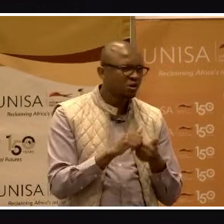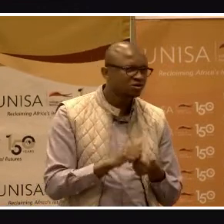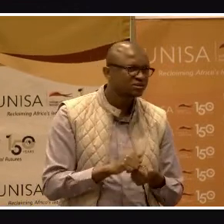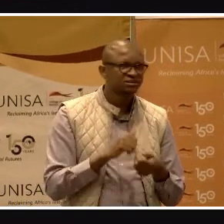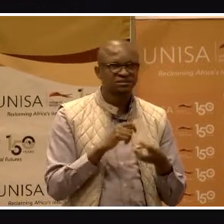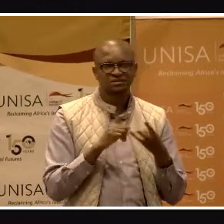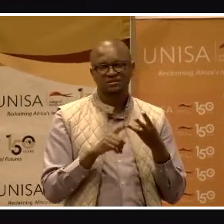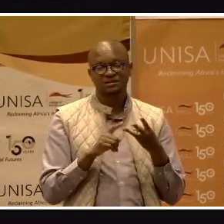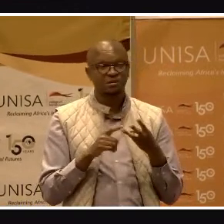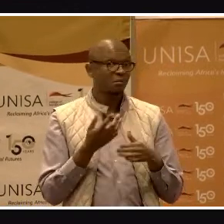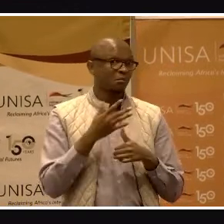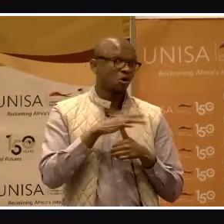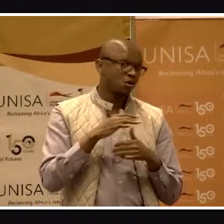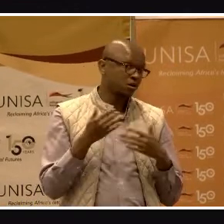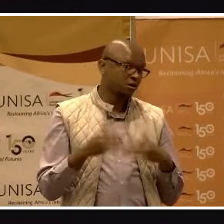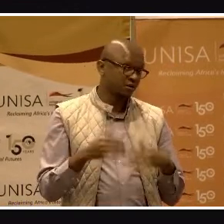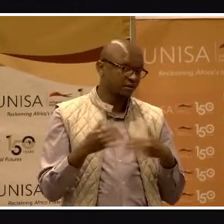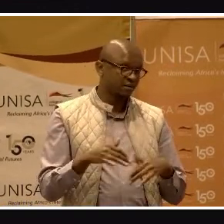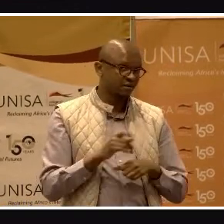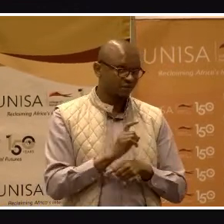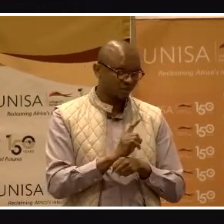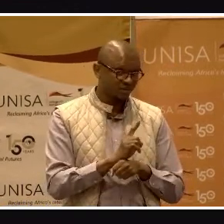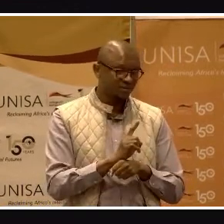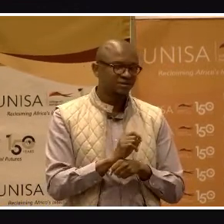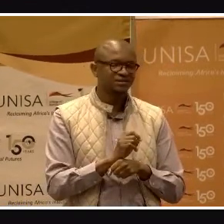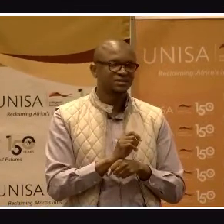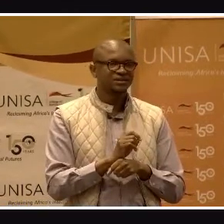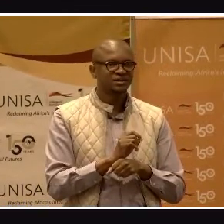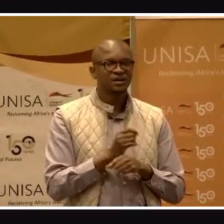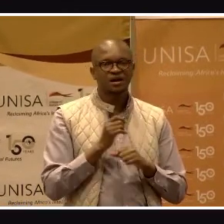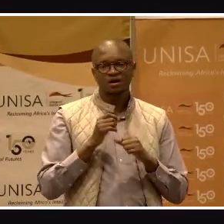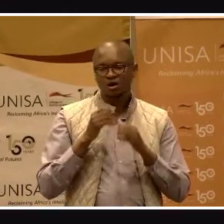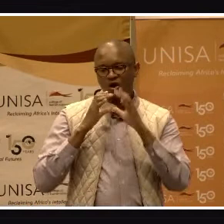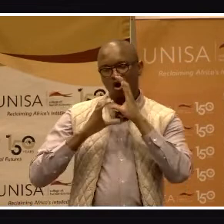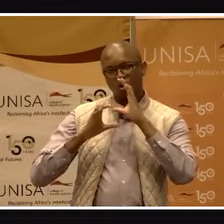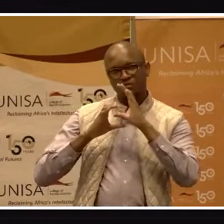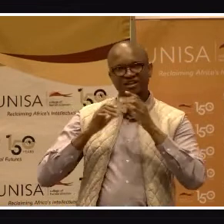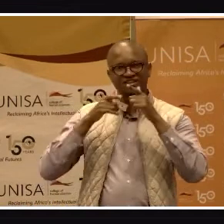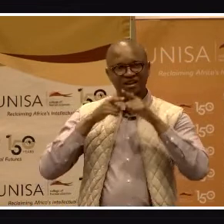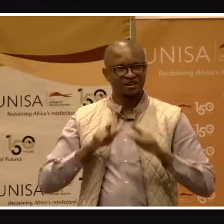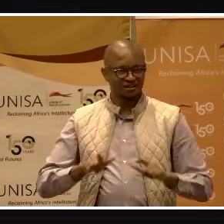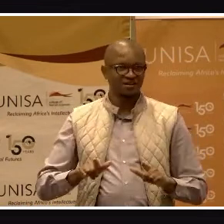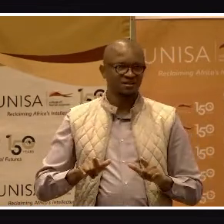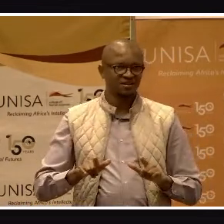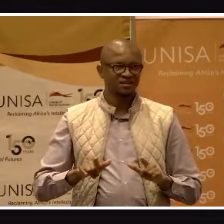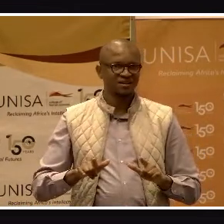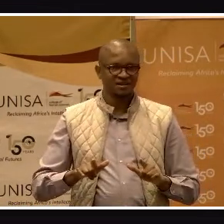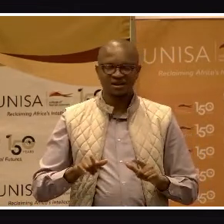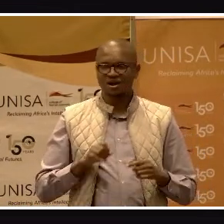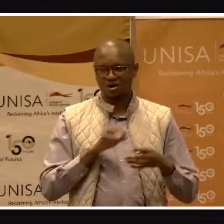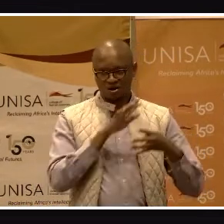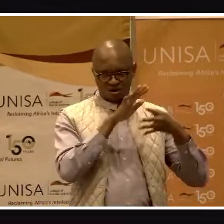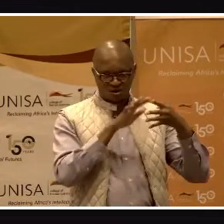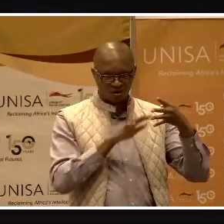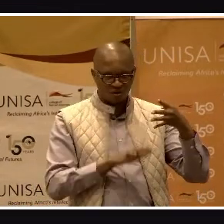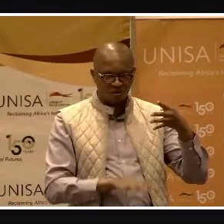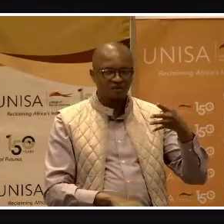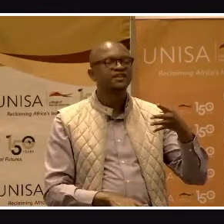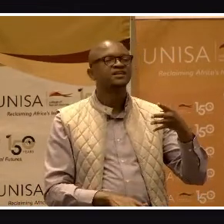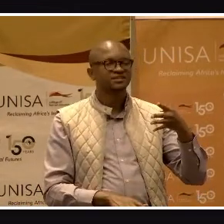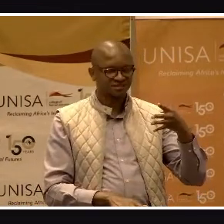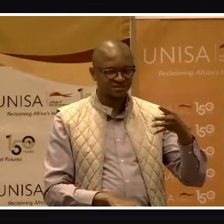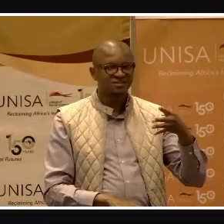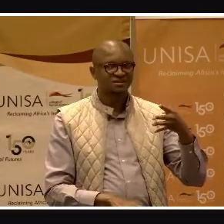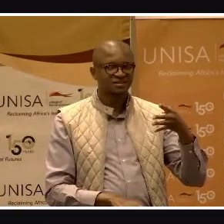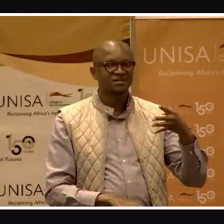and most importantly, our language of communication. All of these combined together are known